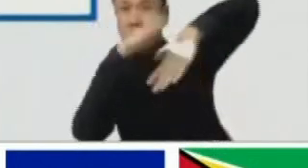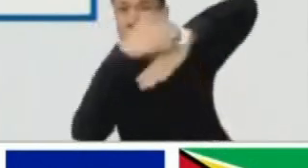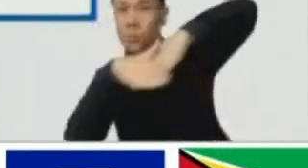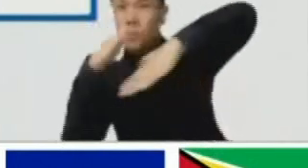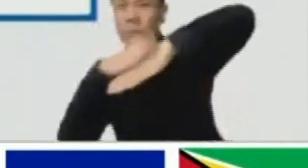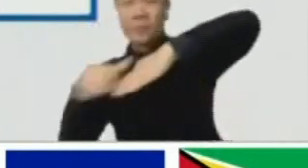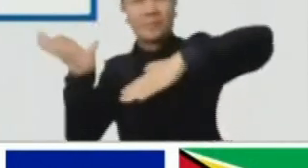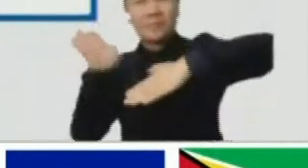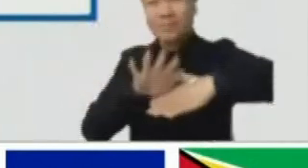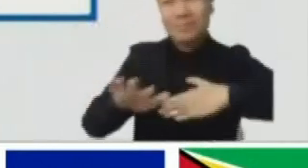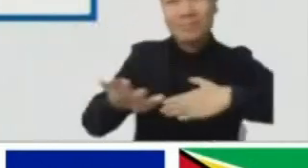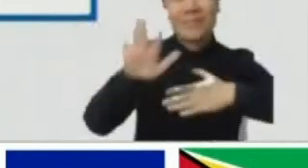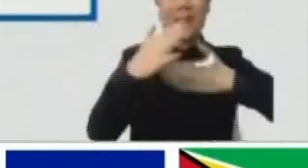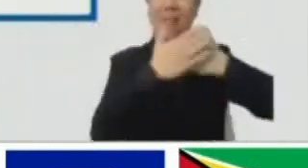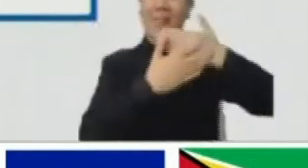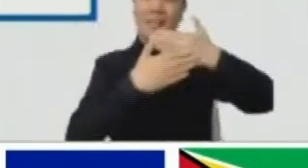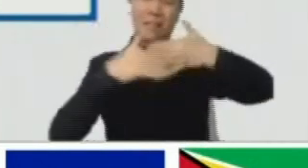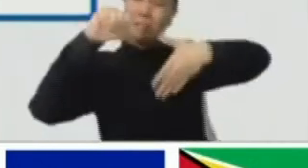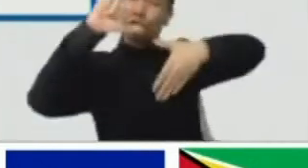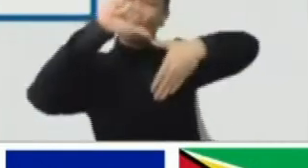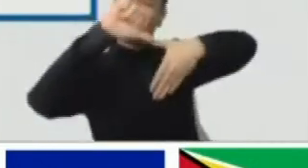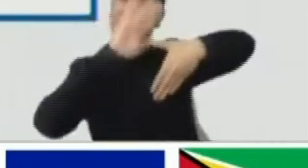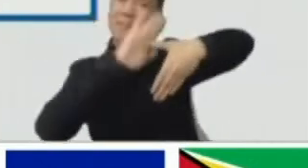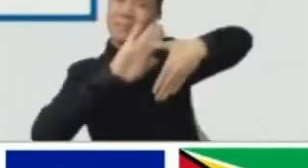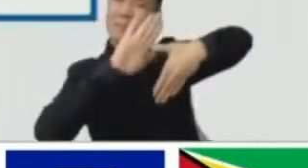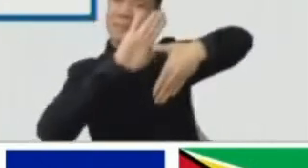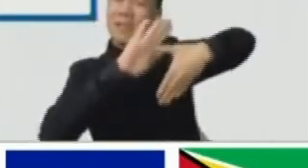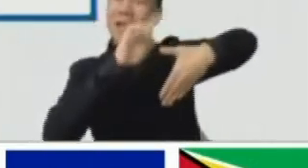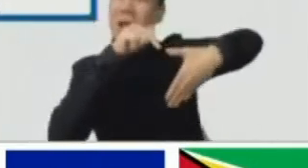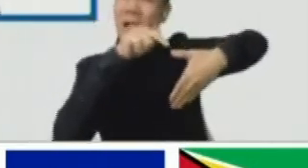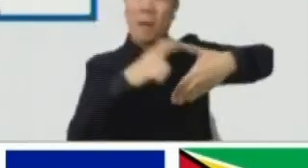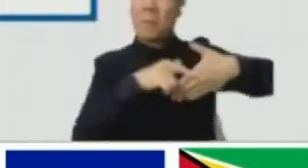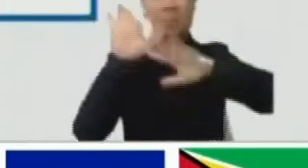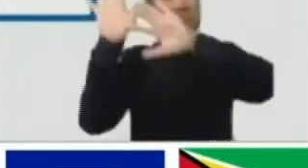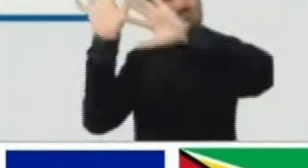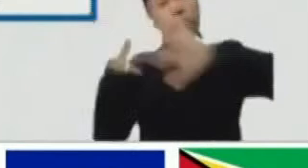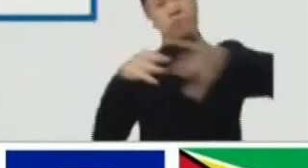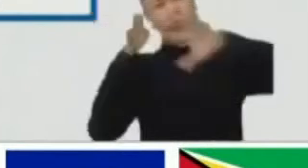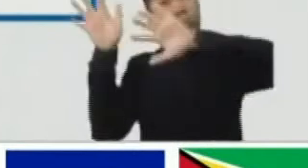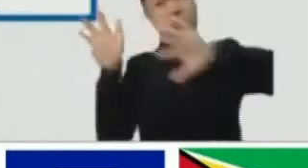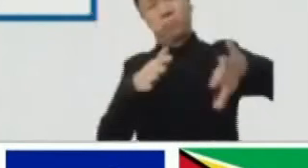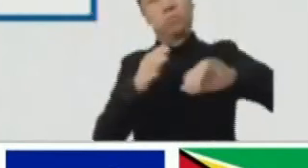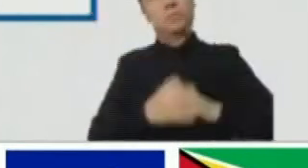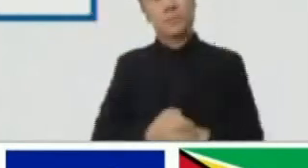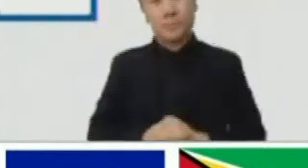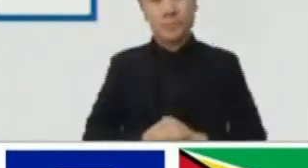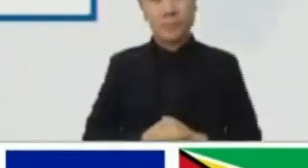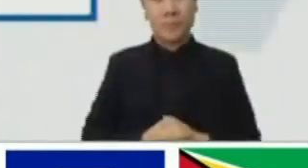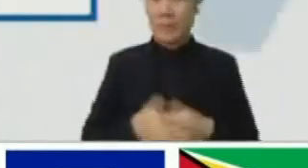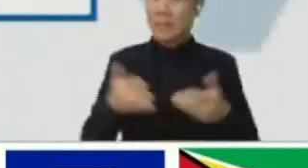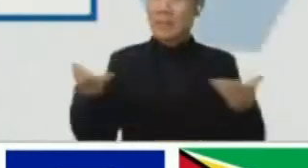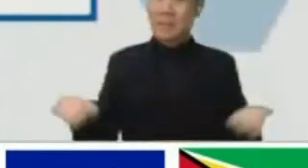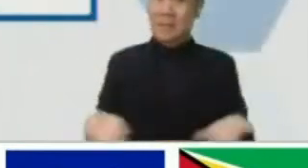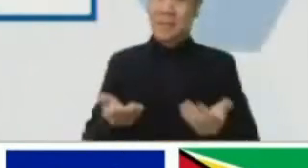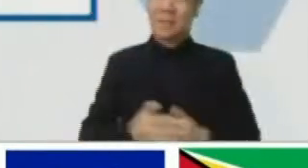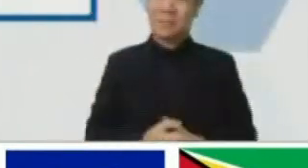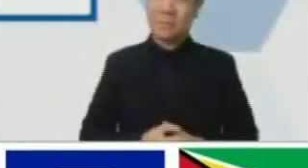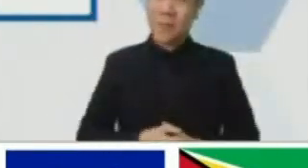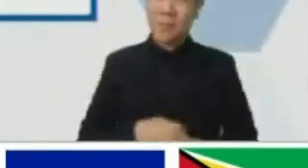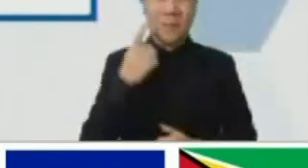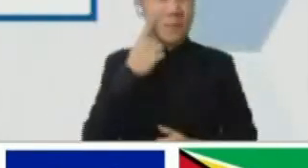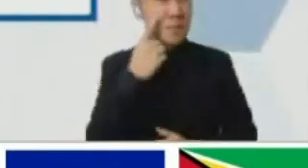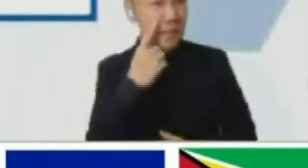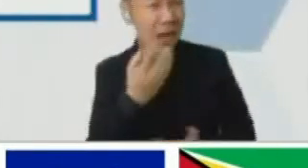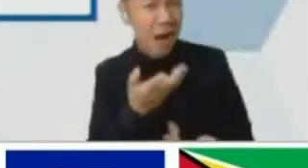of Central America bore the brunt of Hurricane Eta. The region is proof positive of the